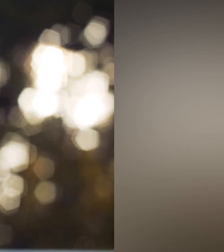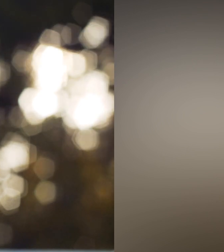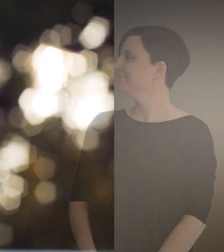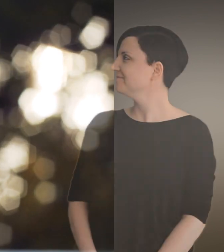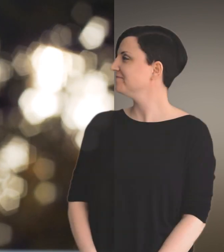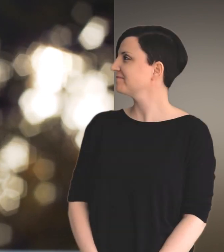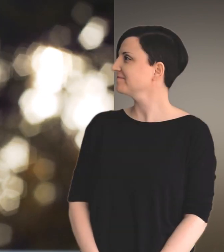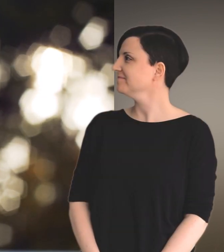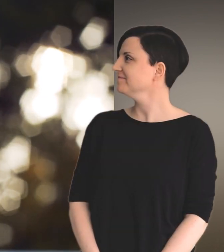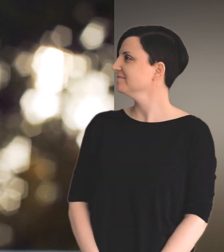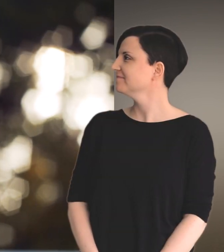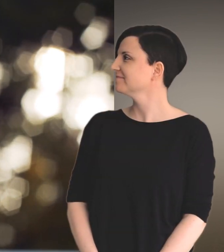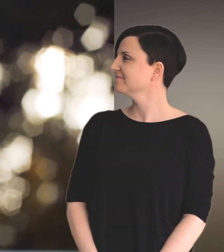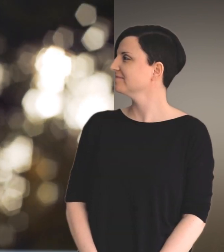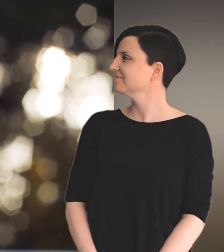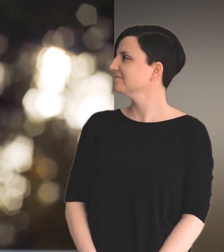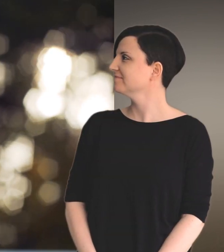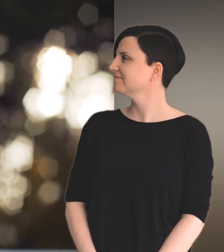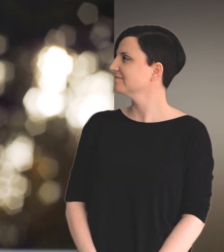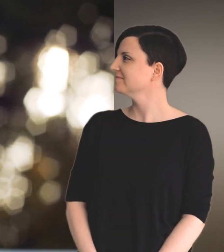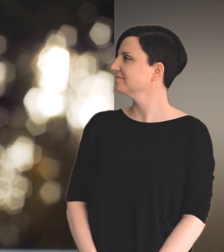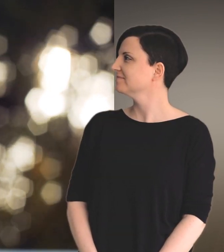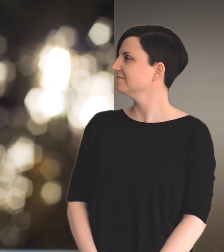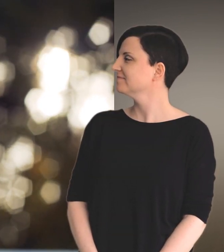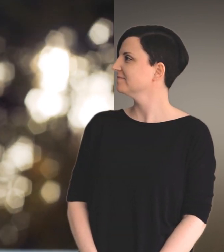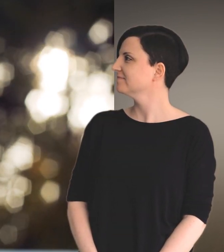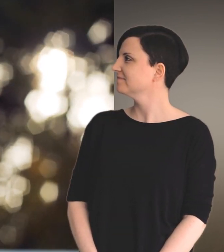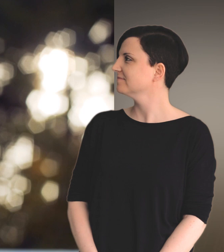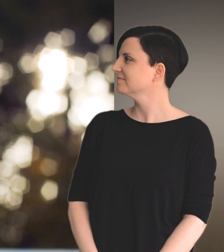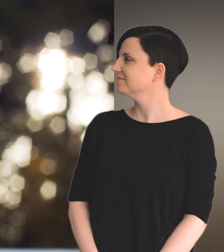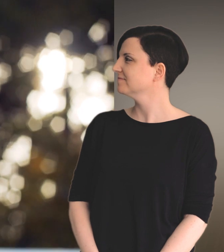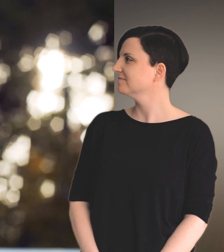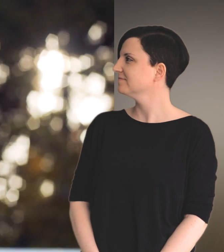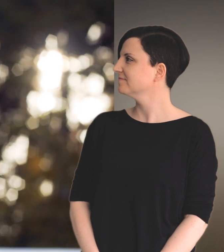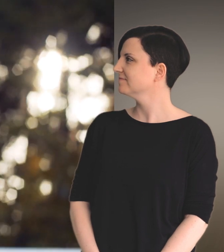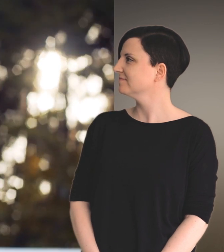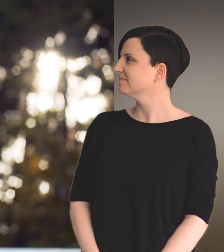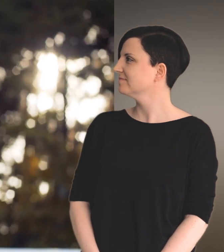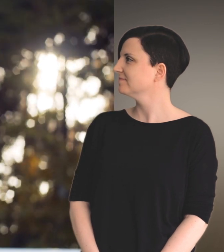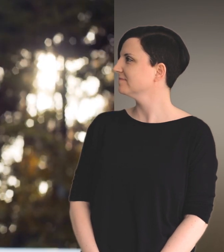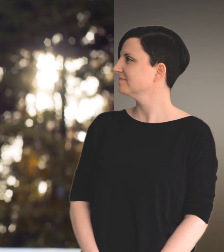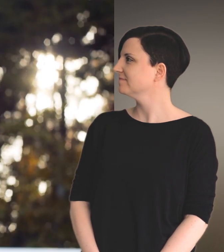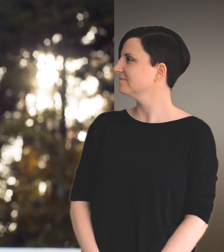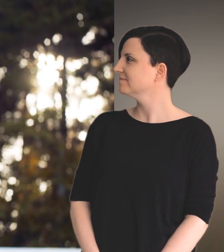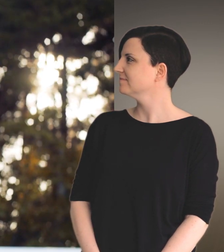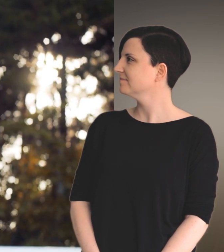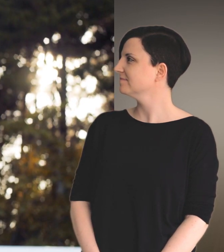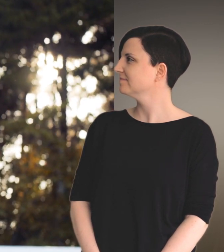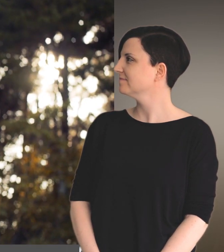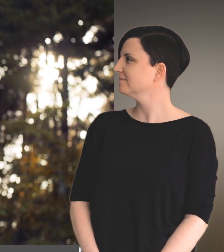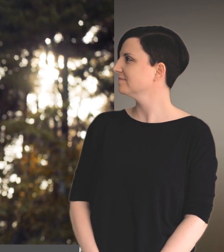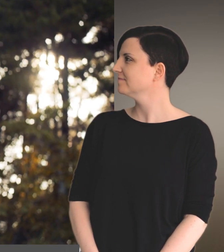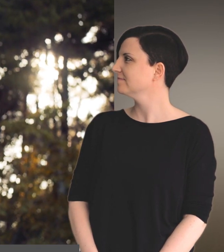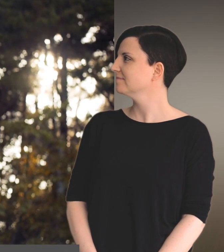Scenes and soundtrack of BSO Resound, a six-piece ensemble rehearsing and performing. Lisa Tregale, head of BSO,